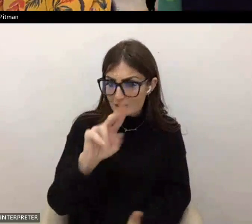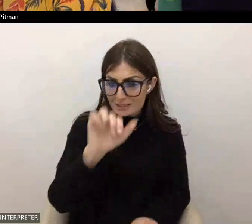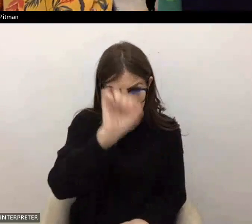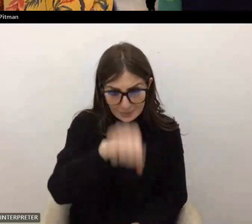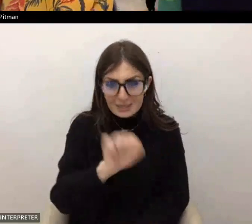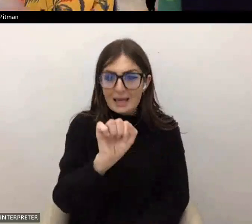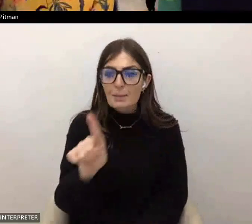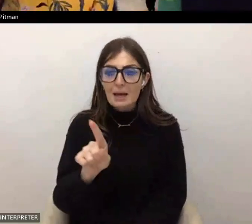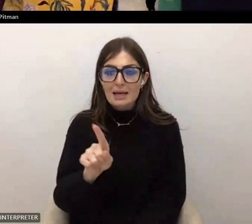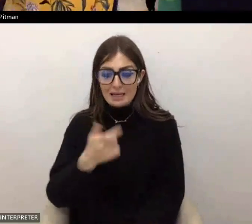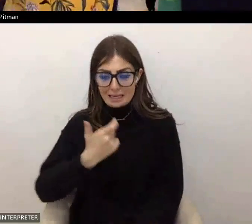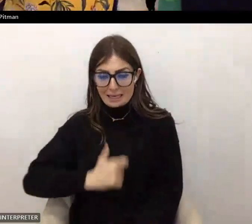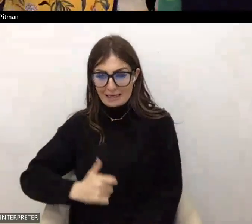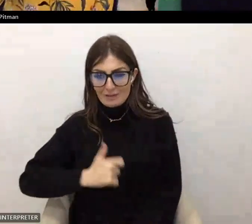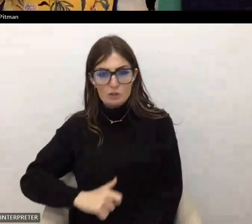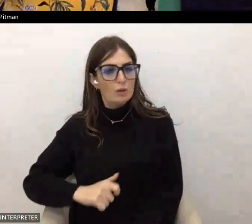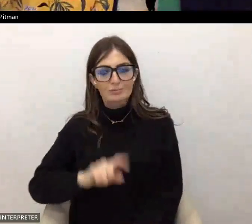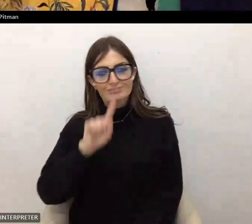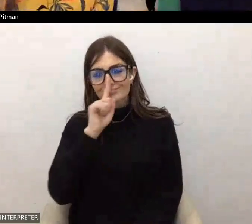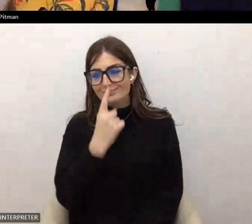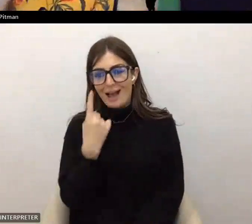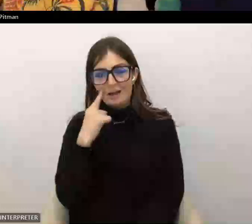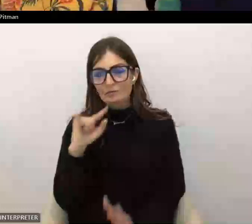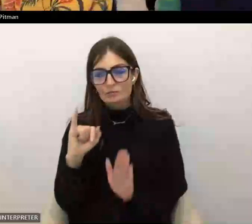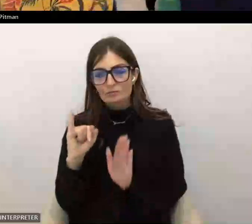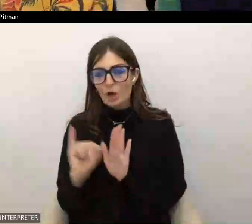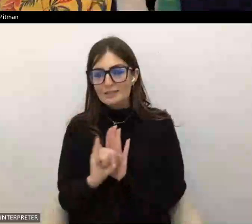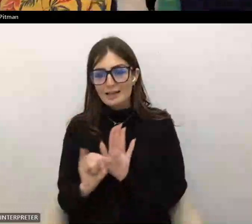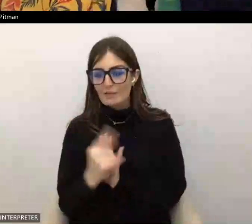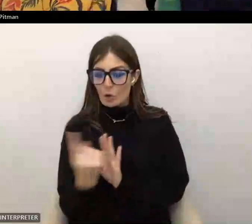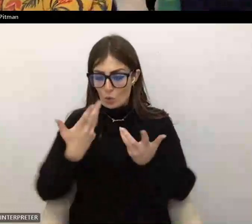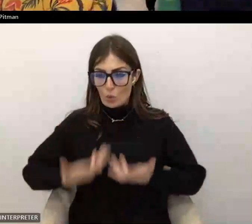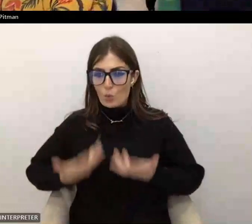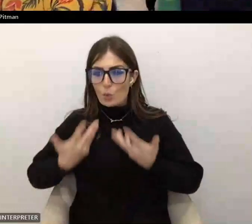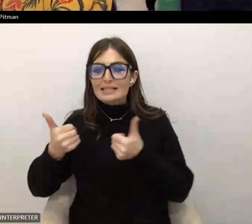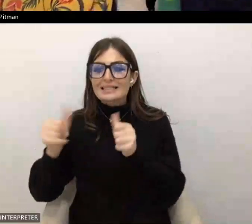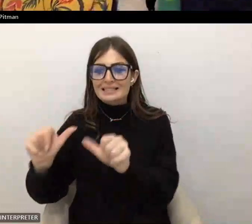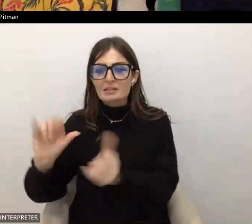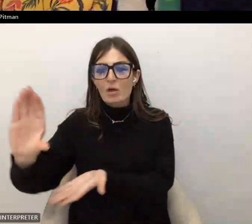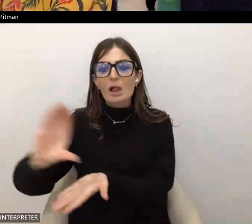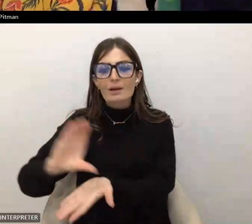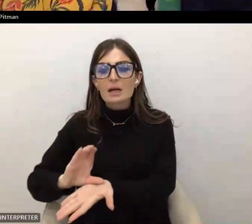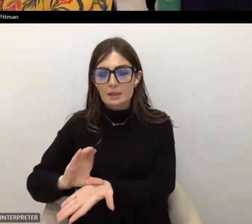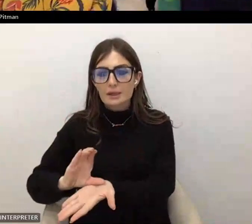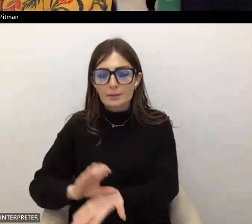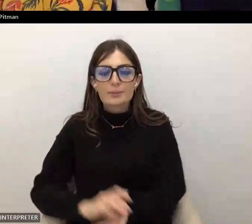but we need to de-identify individuals who have been successful in funding.